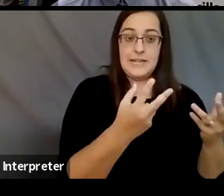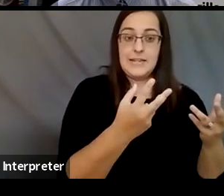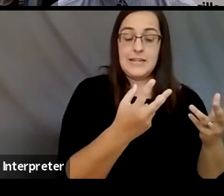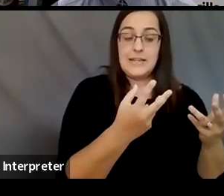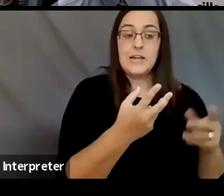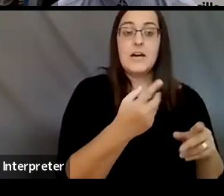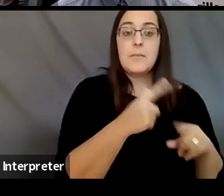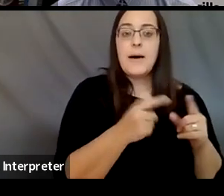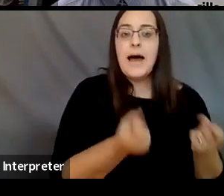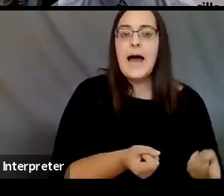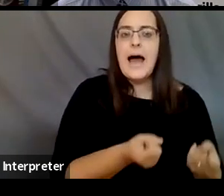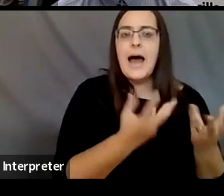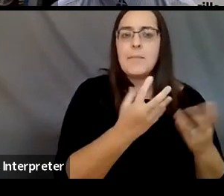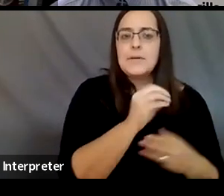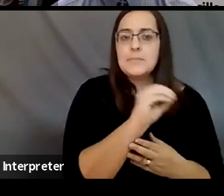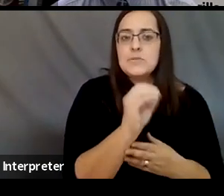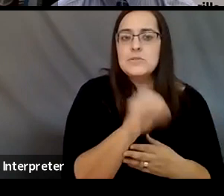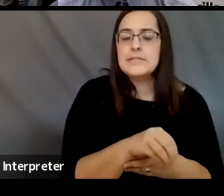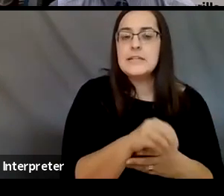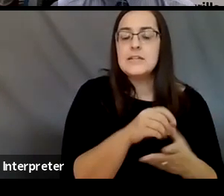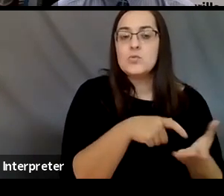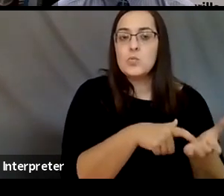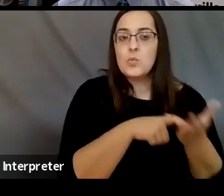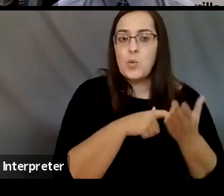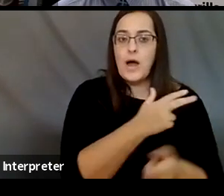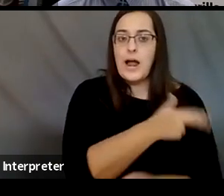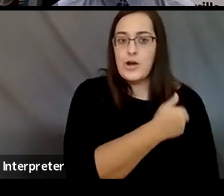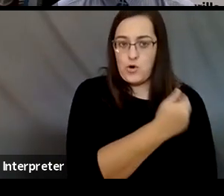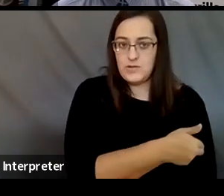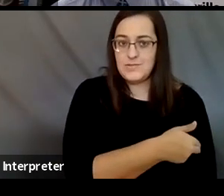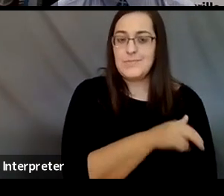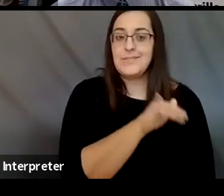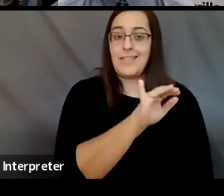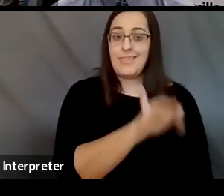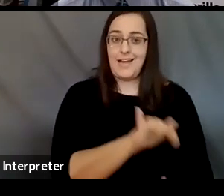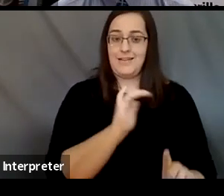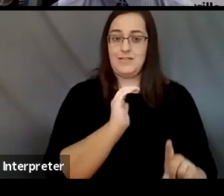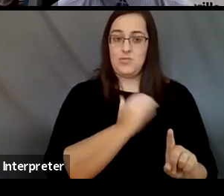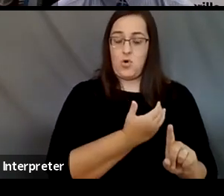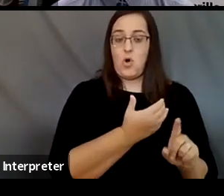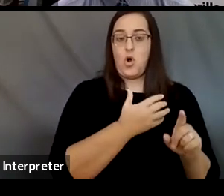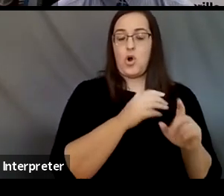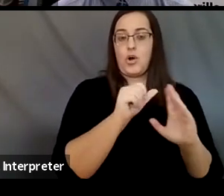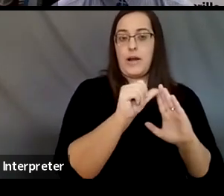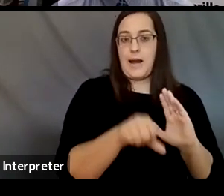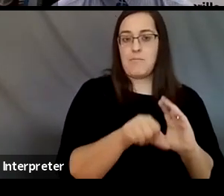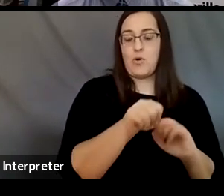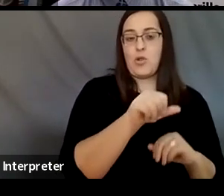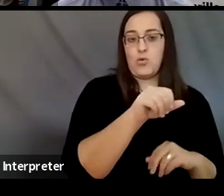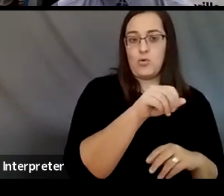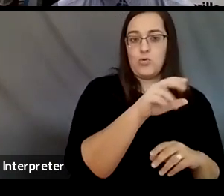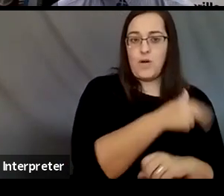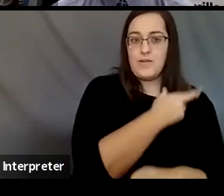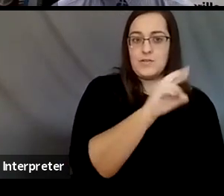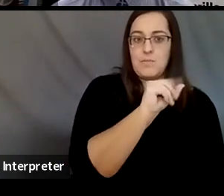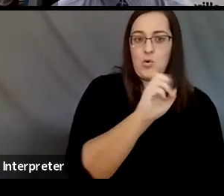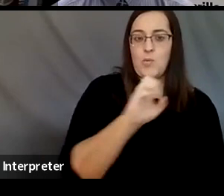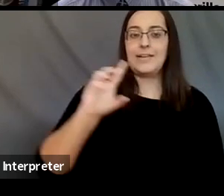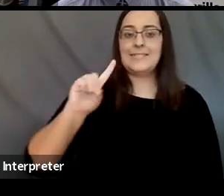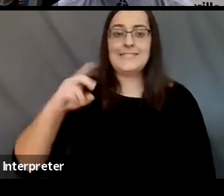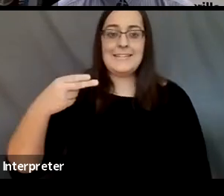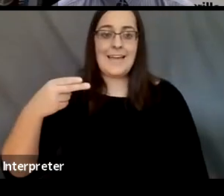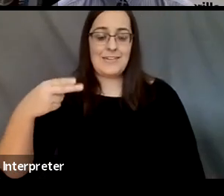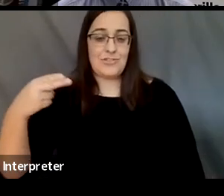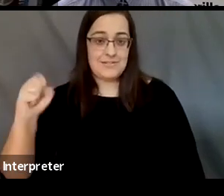who are in the hospital out of the active patients. And so it's answering a different question than what the DSHS